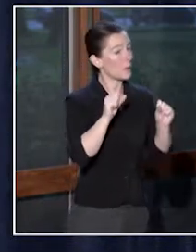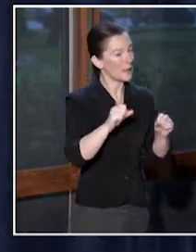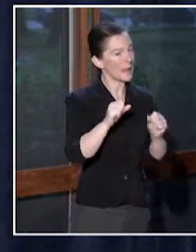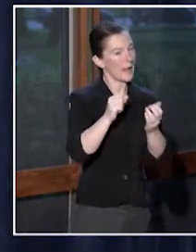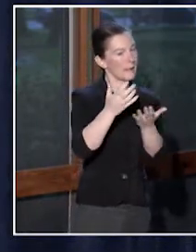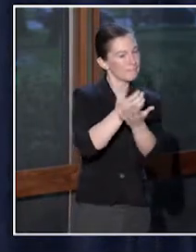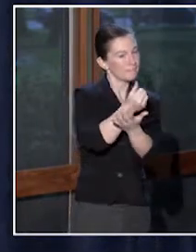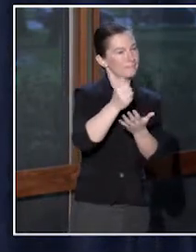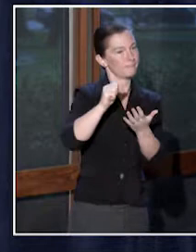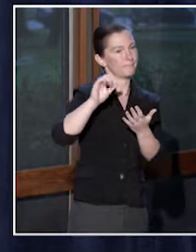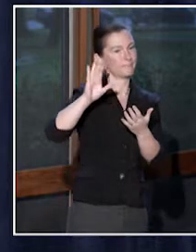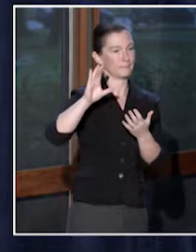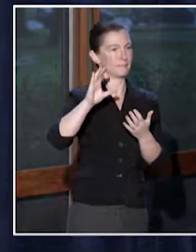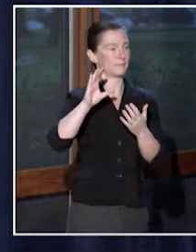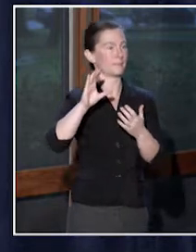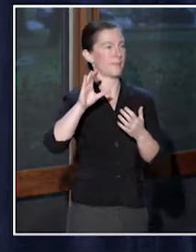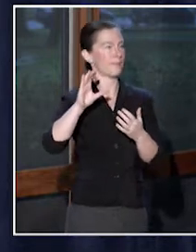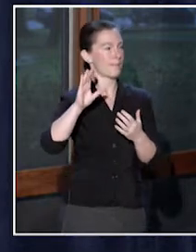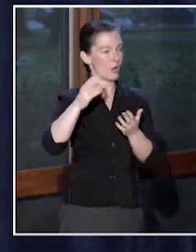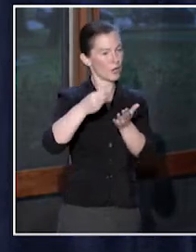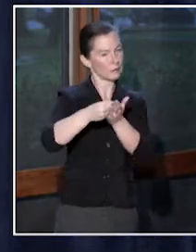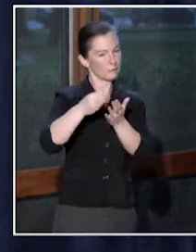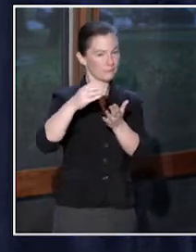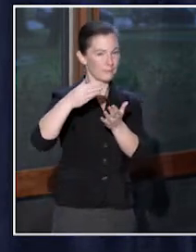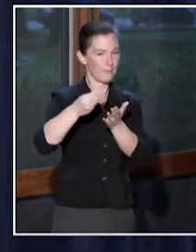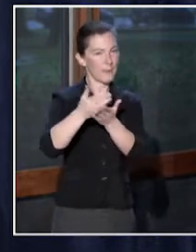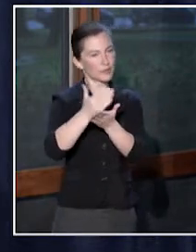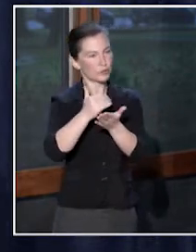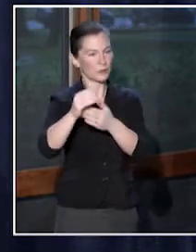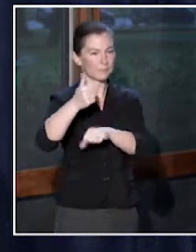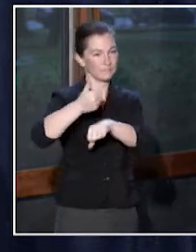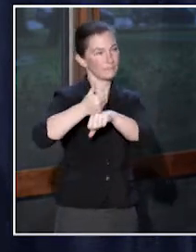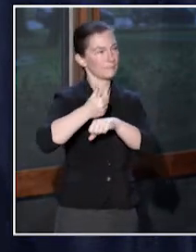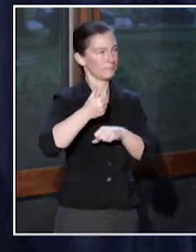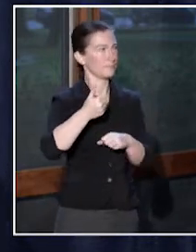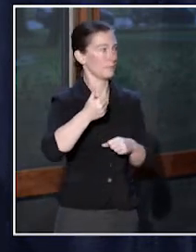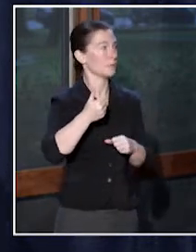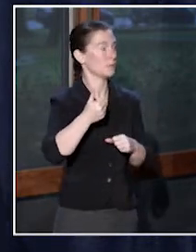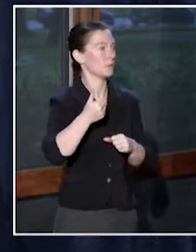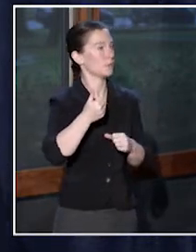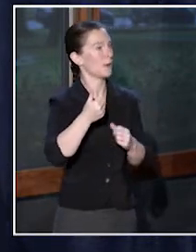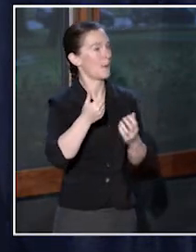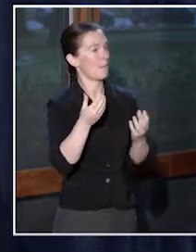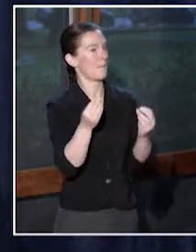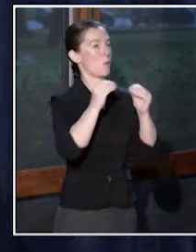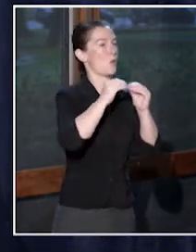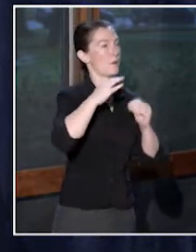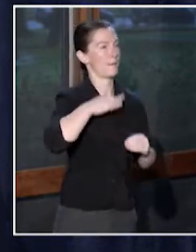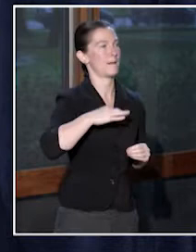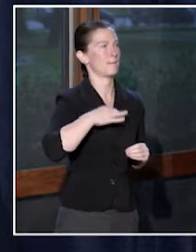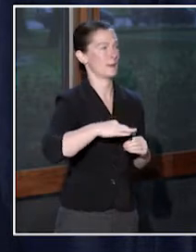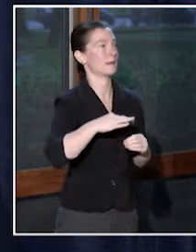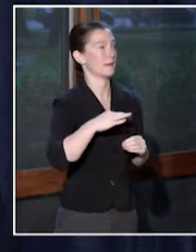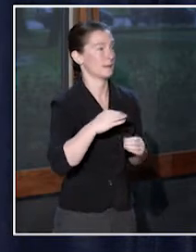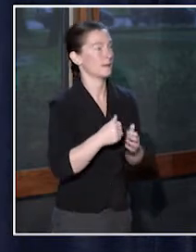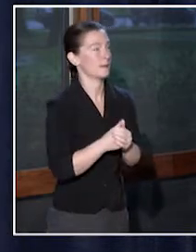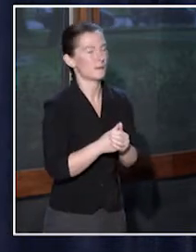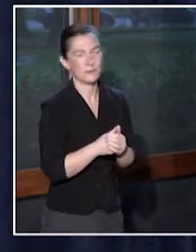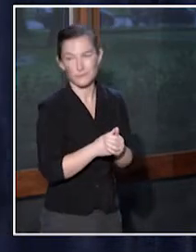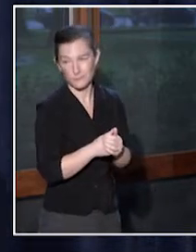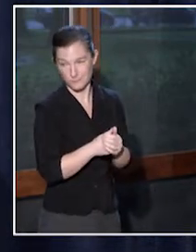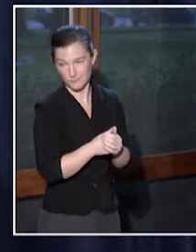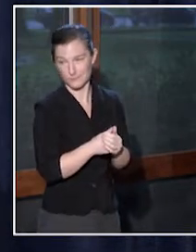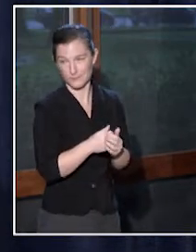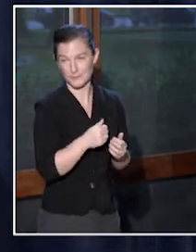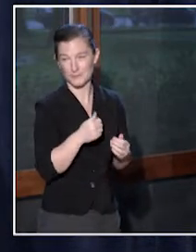levels of affordability, to very low levels of income, potentially all the way down to zero, which is